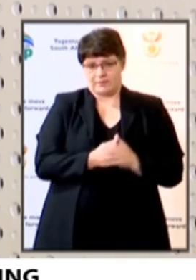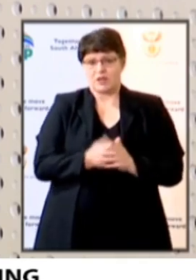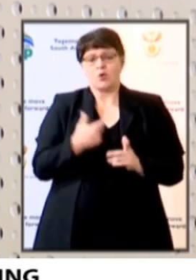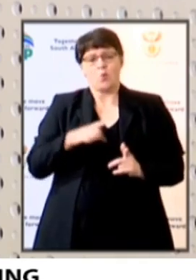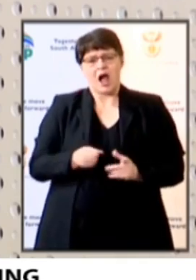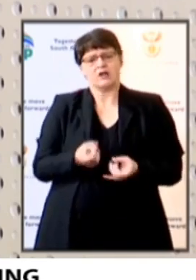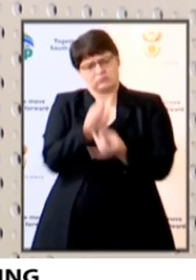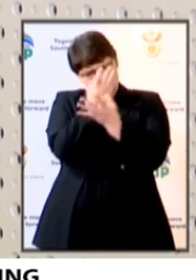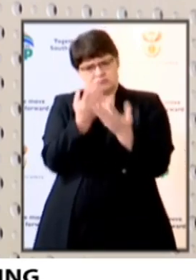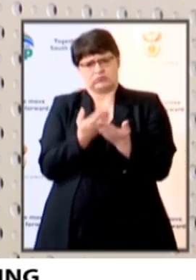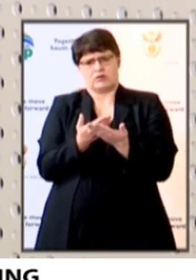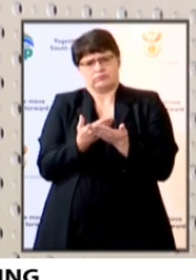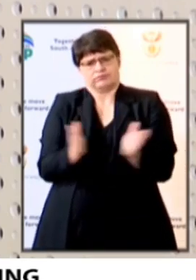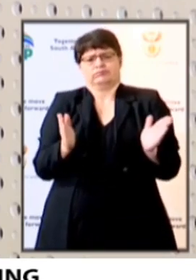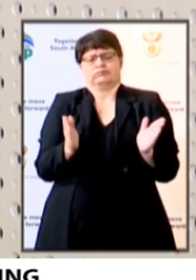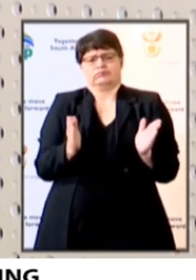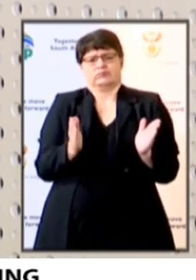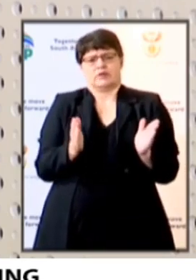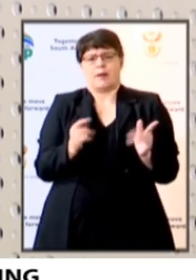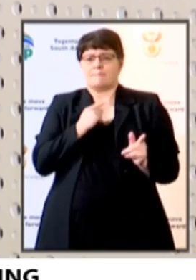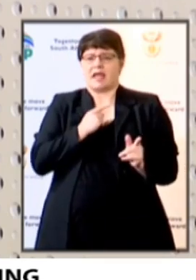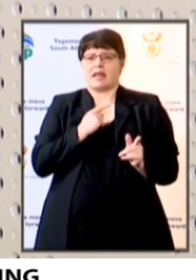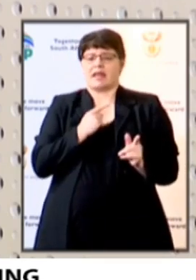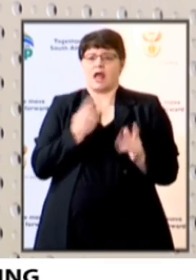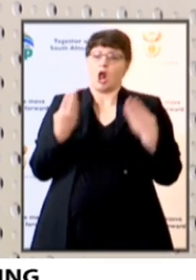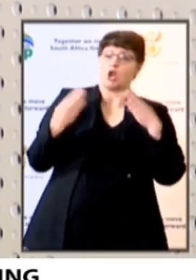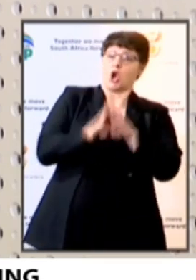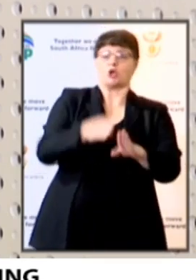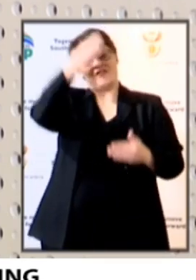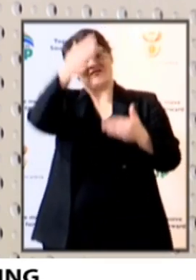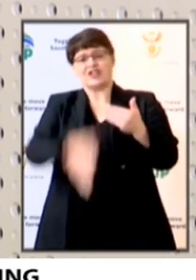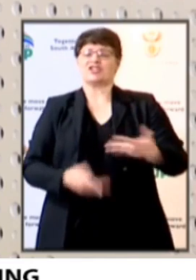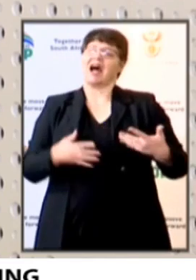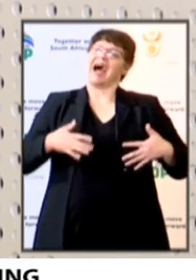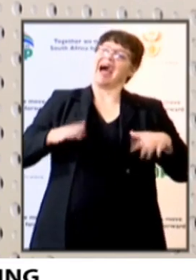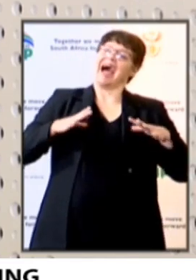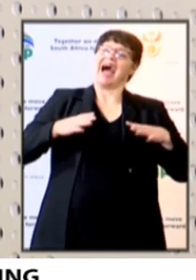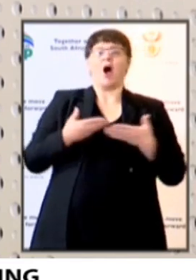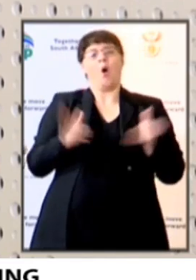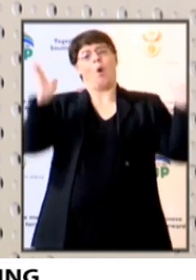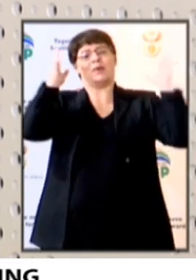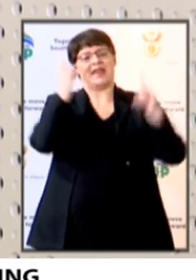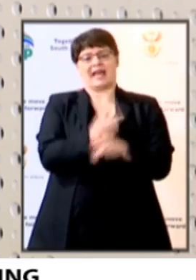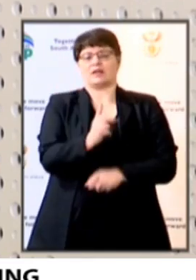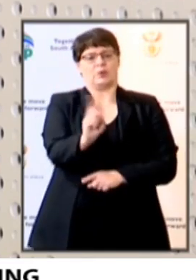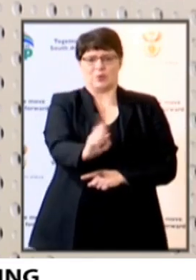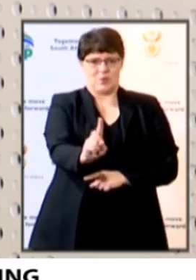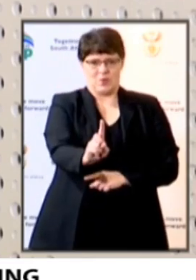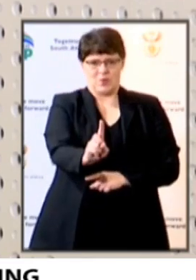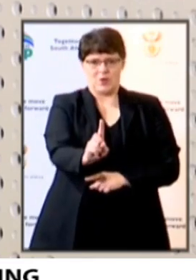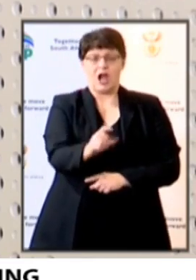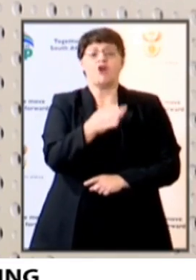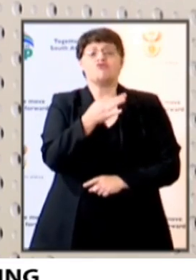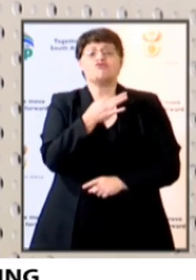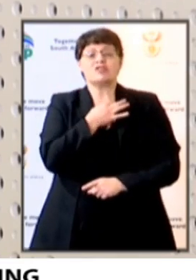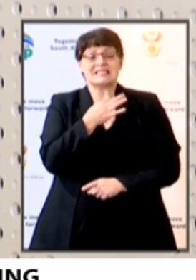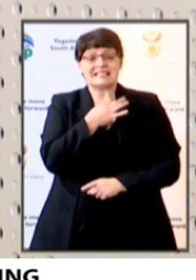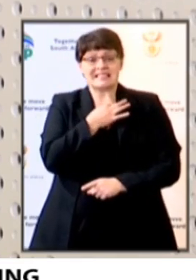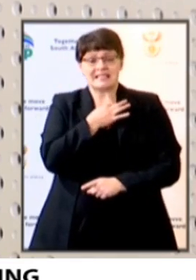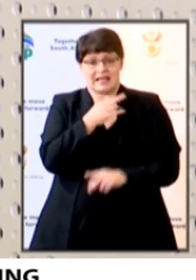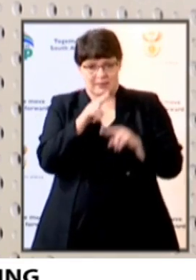that it's not the end of the lockdown, it's the easing, it's the risk-adjusted